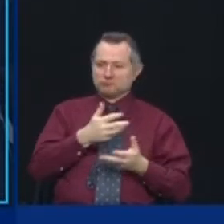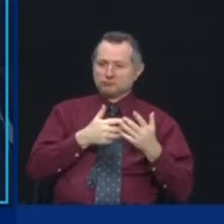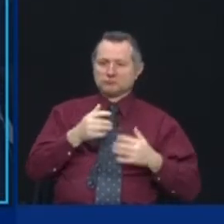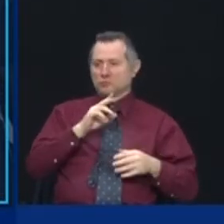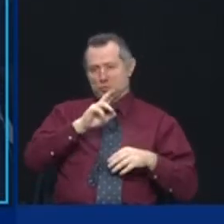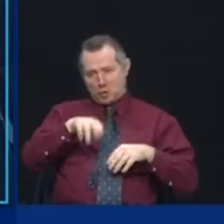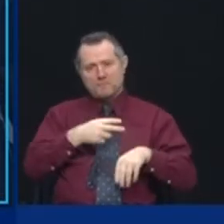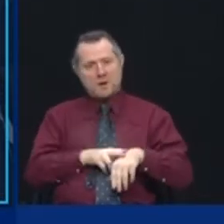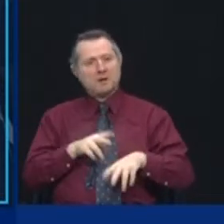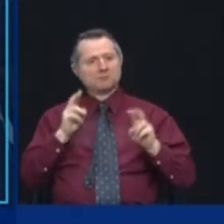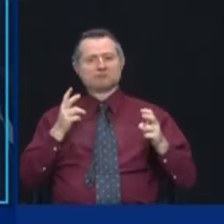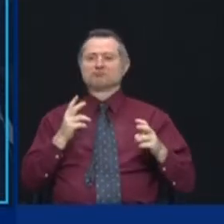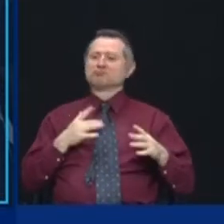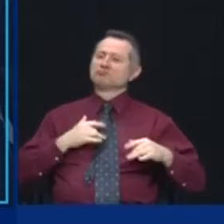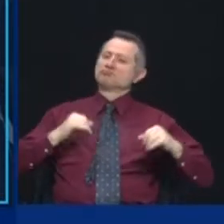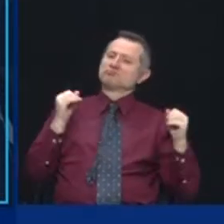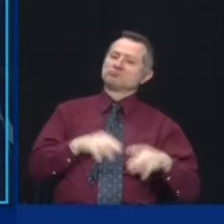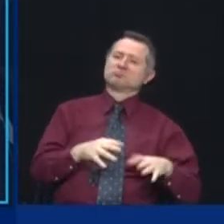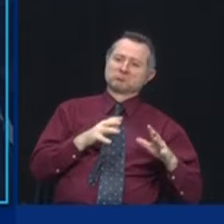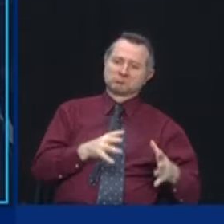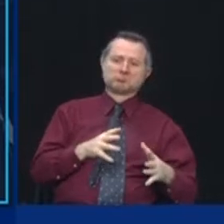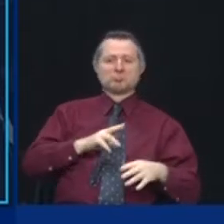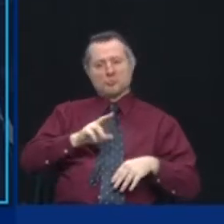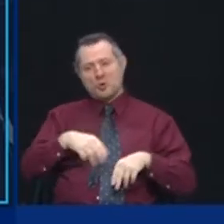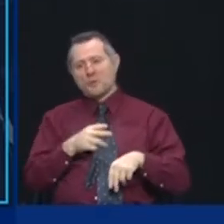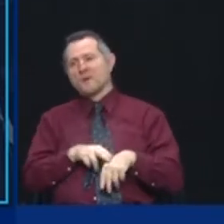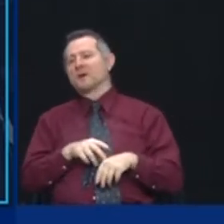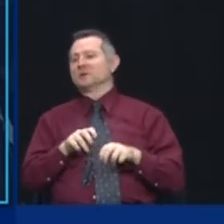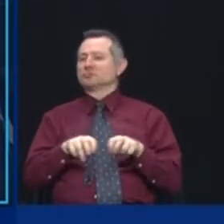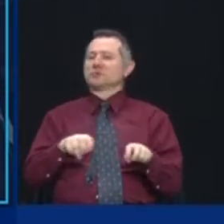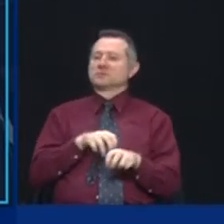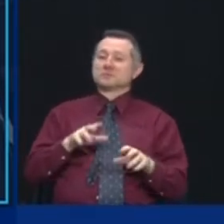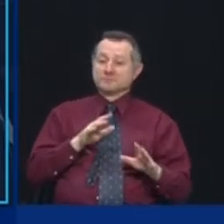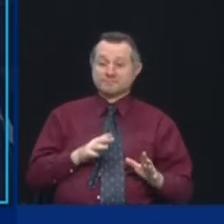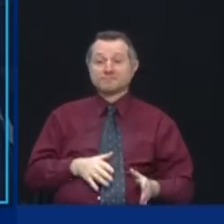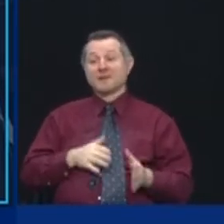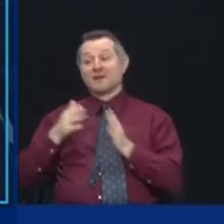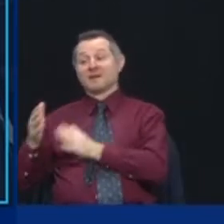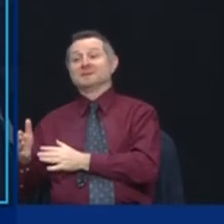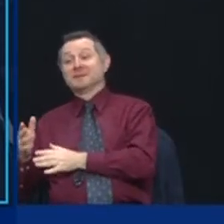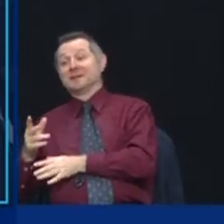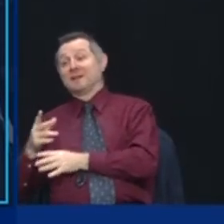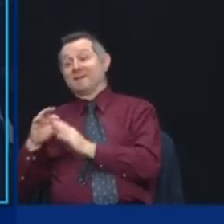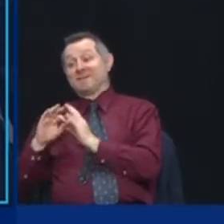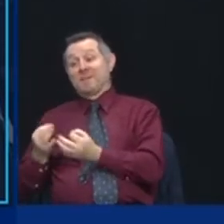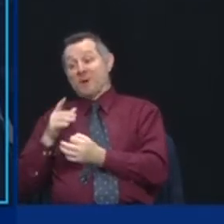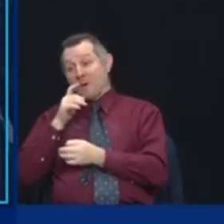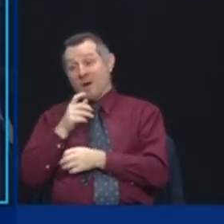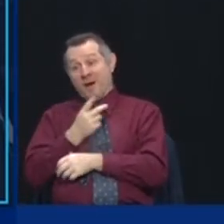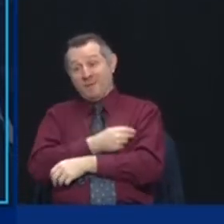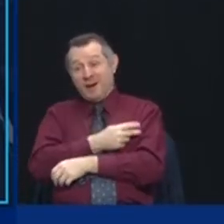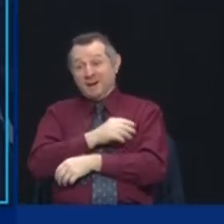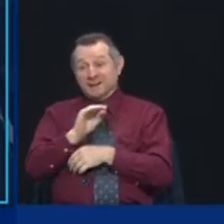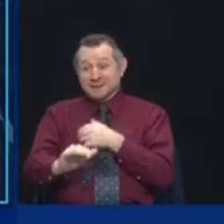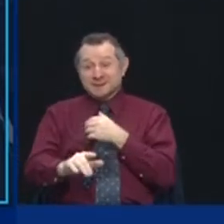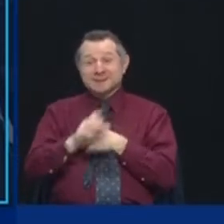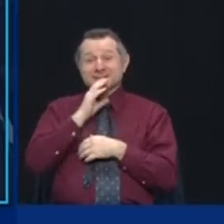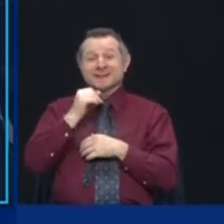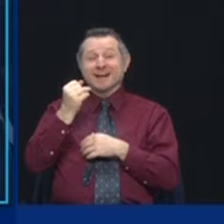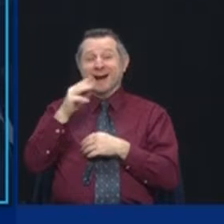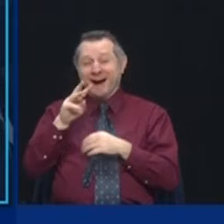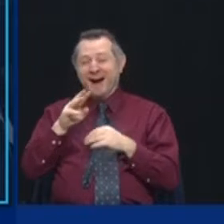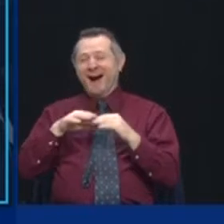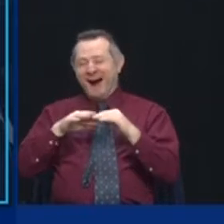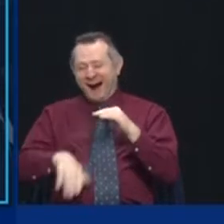normal capacity, normal seating. Vaccinated families who have a child 16 under who's